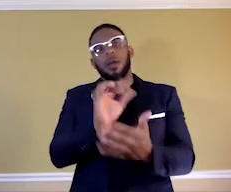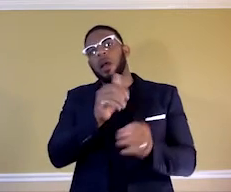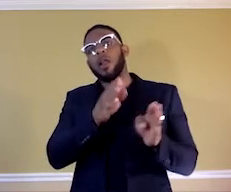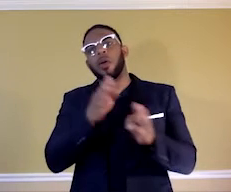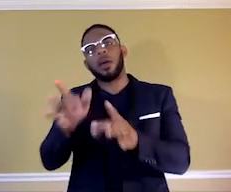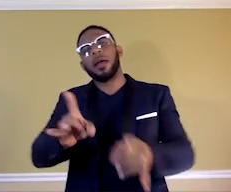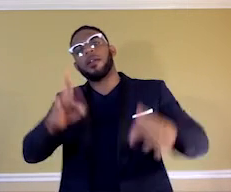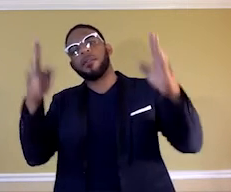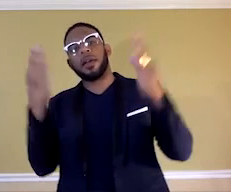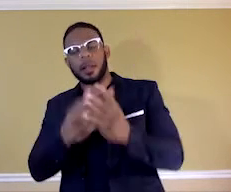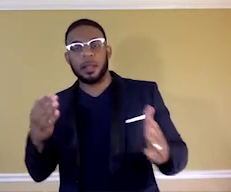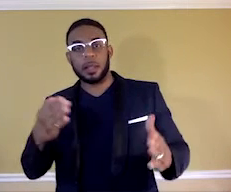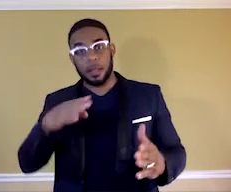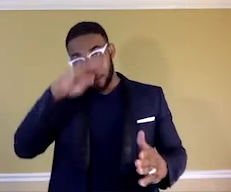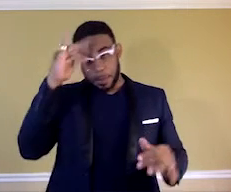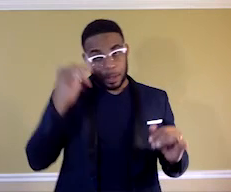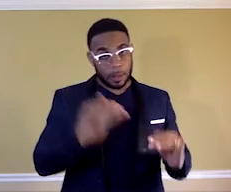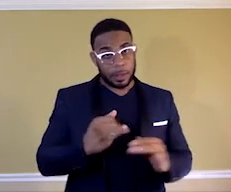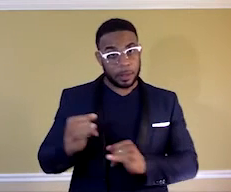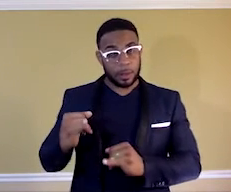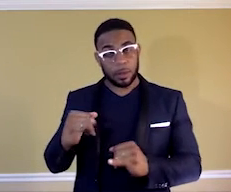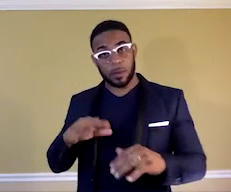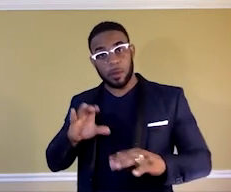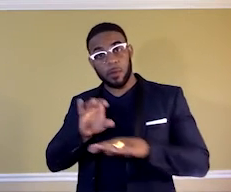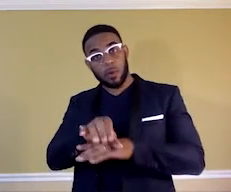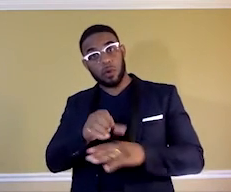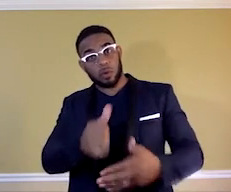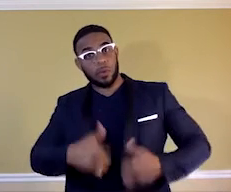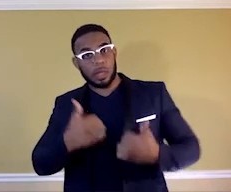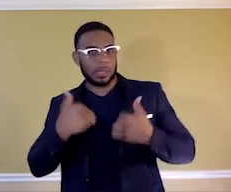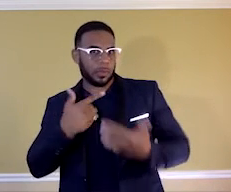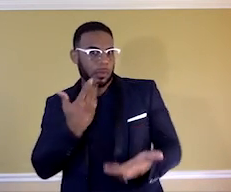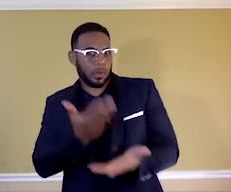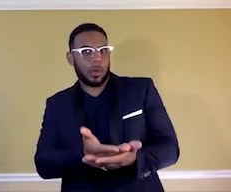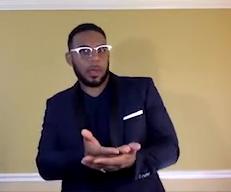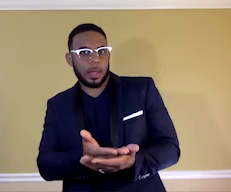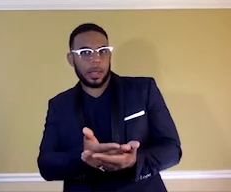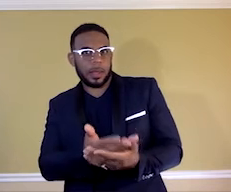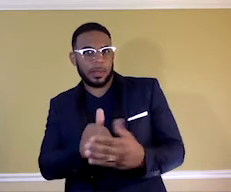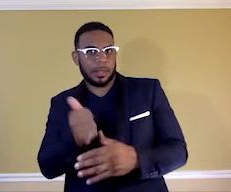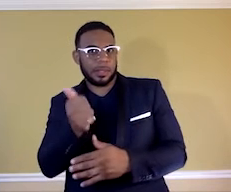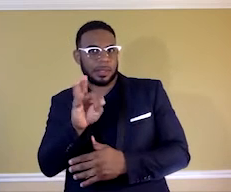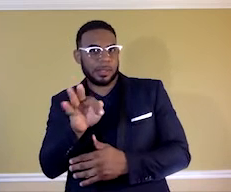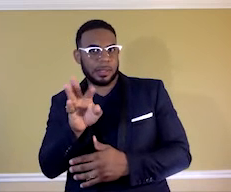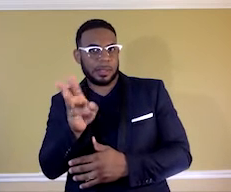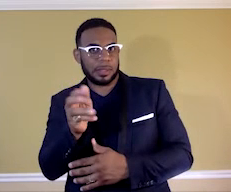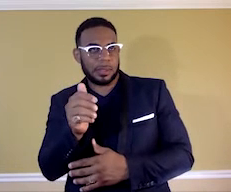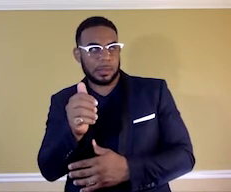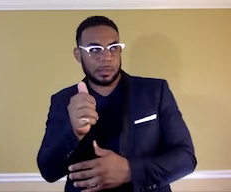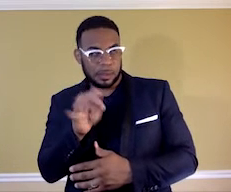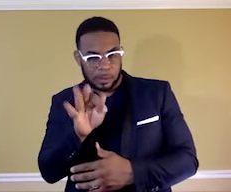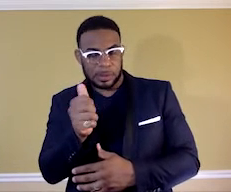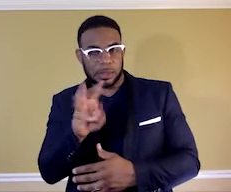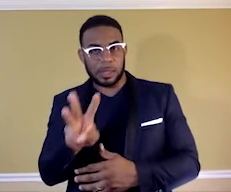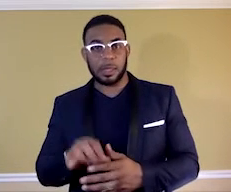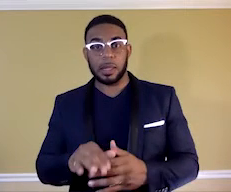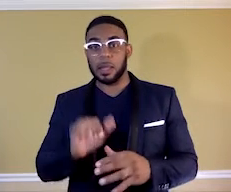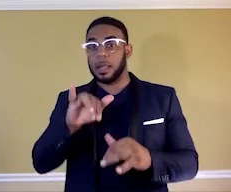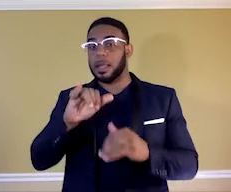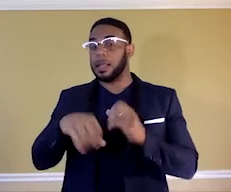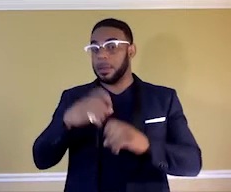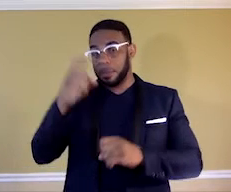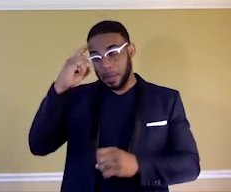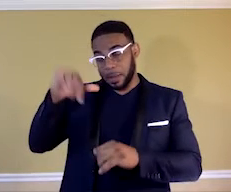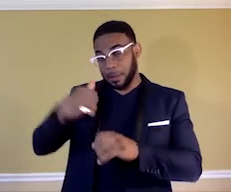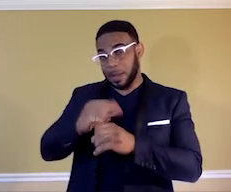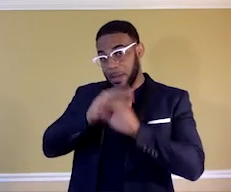forms of violence that Black individuals have been forced to survive since we arrived in 1619. With this in mind, it became